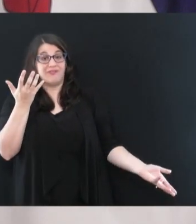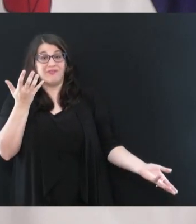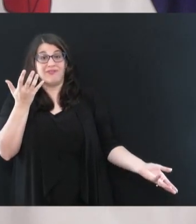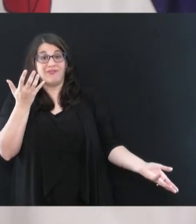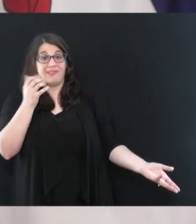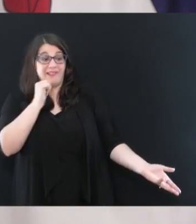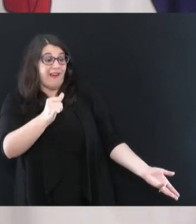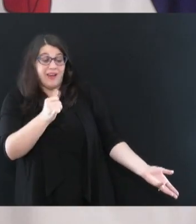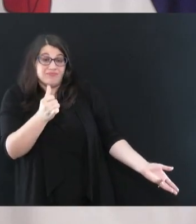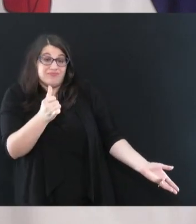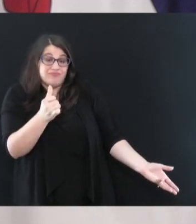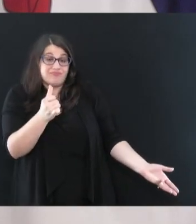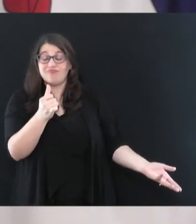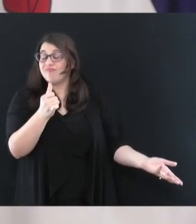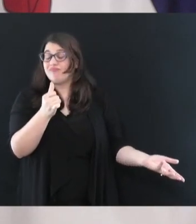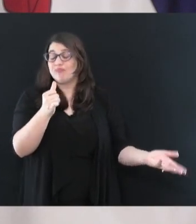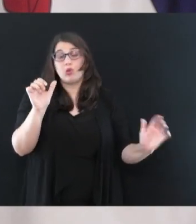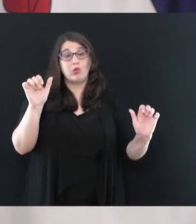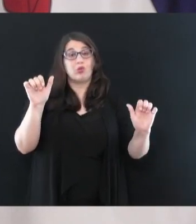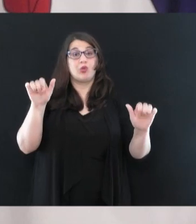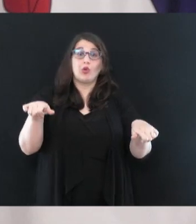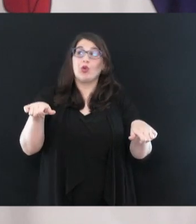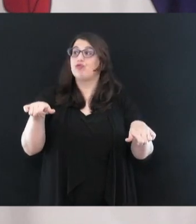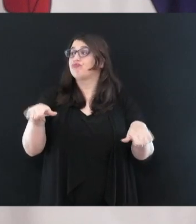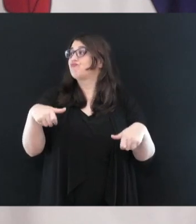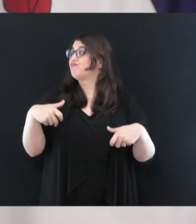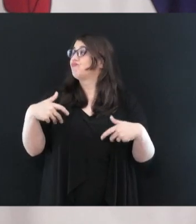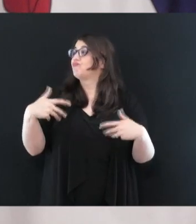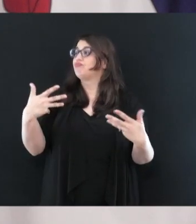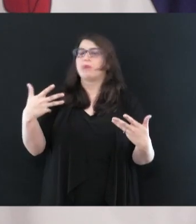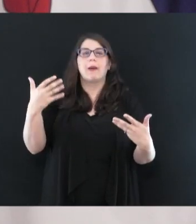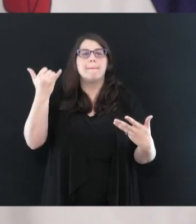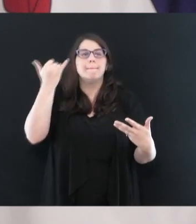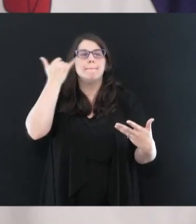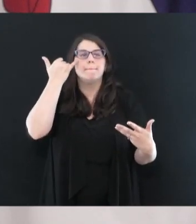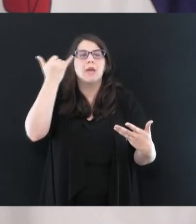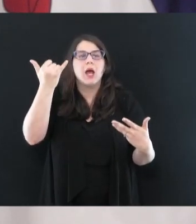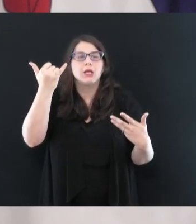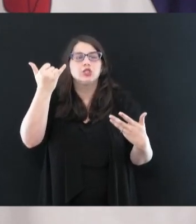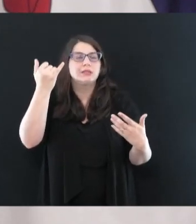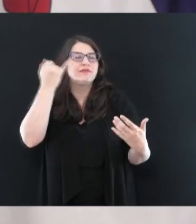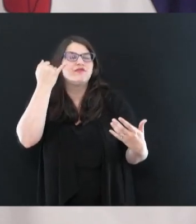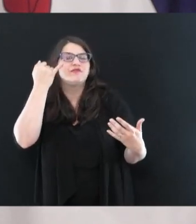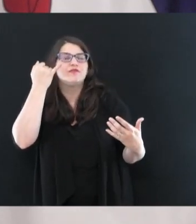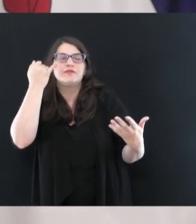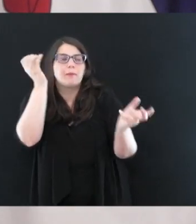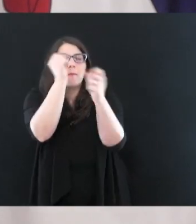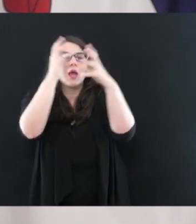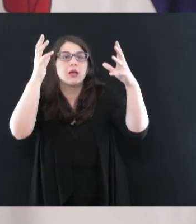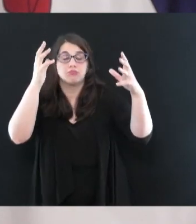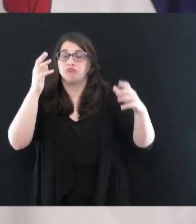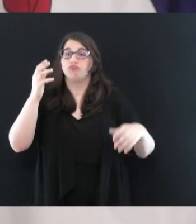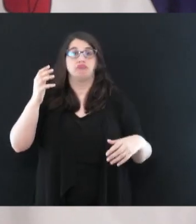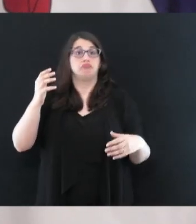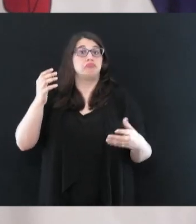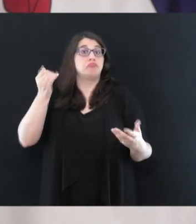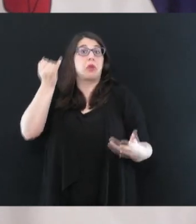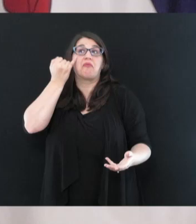alternative would be just to do this. And just imagine this. If we had not come up with